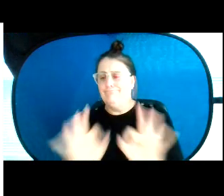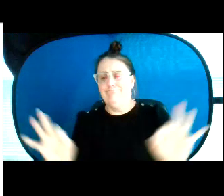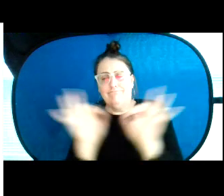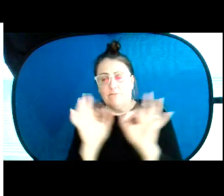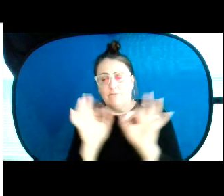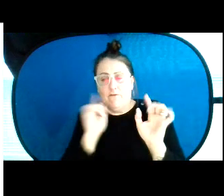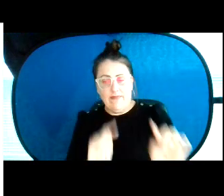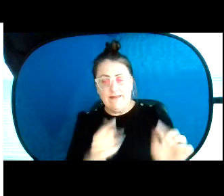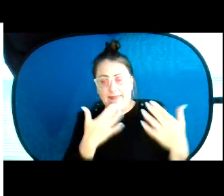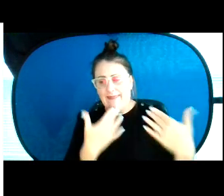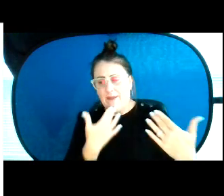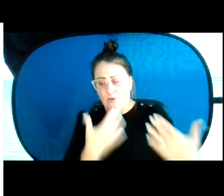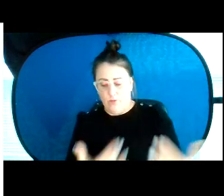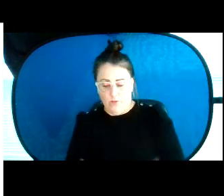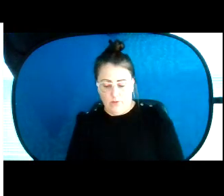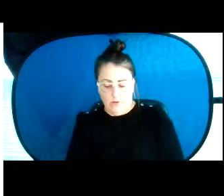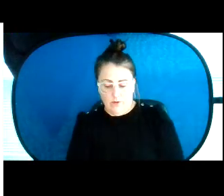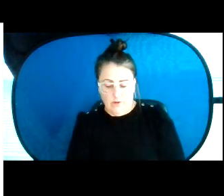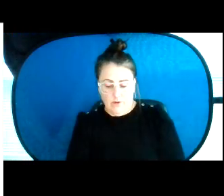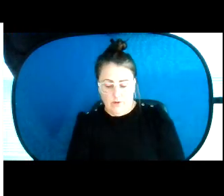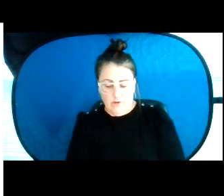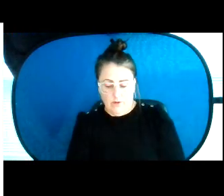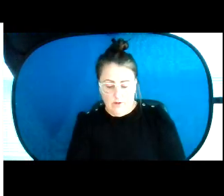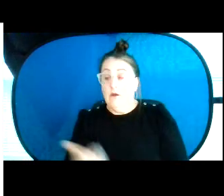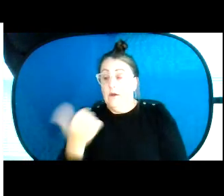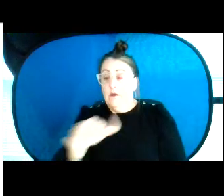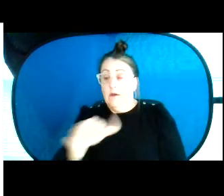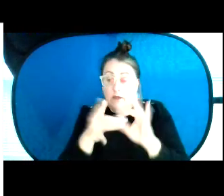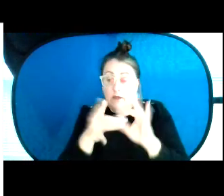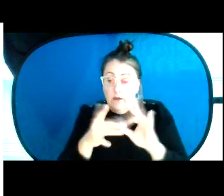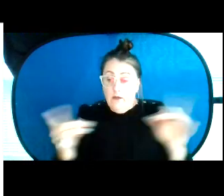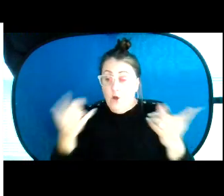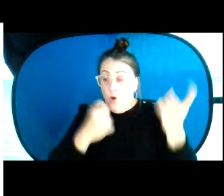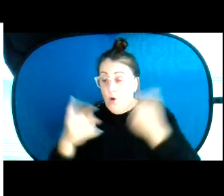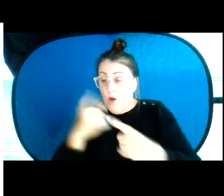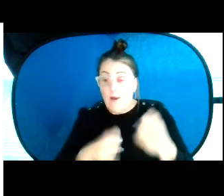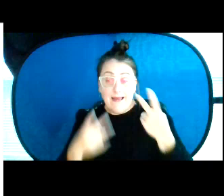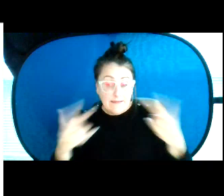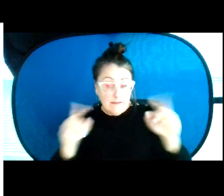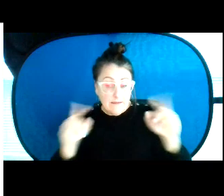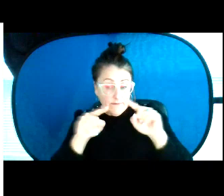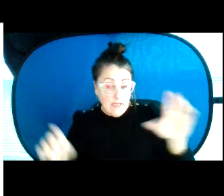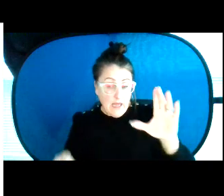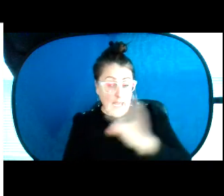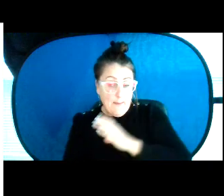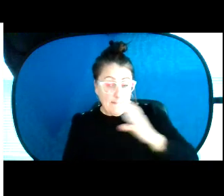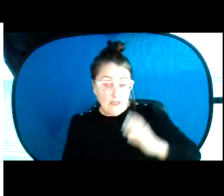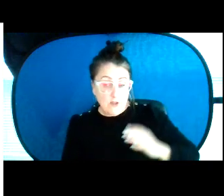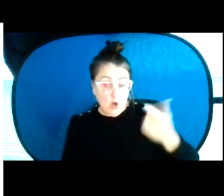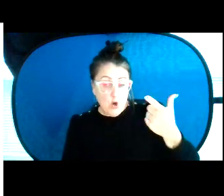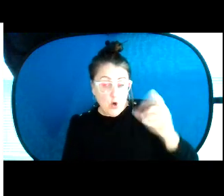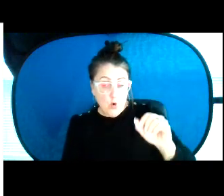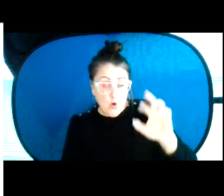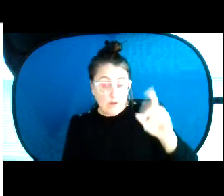you. Any questions, comments from the dais? I see Commissioner Gardino raising his